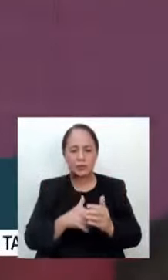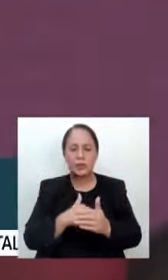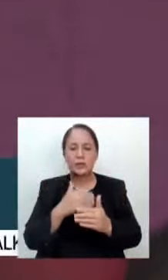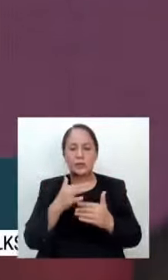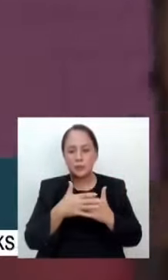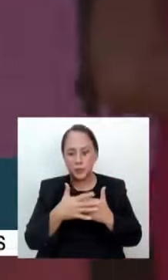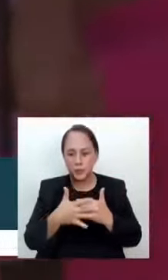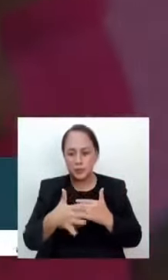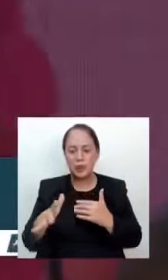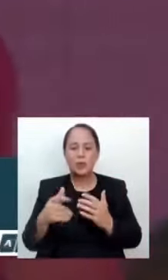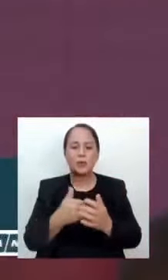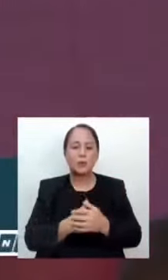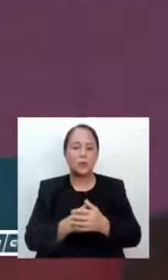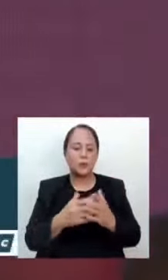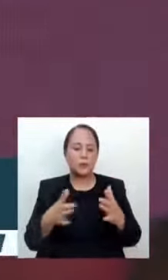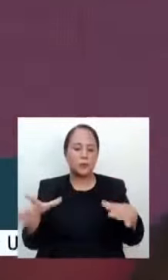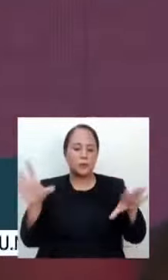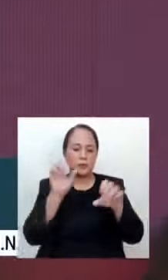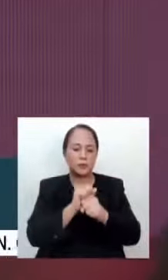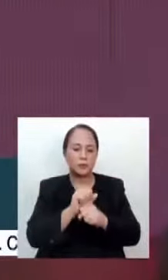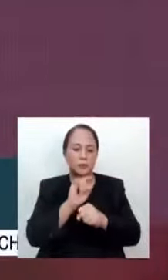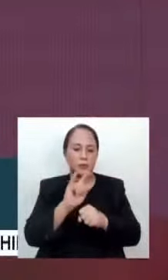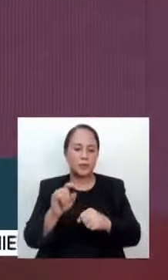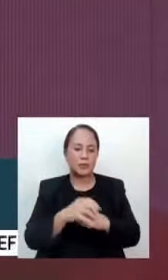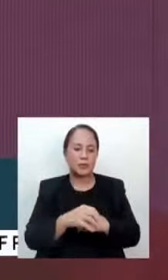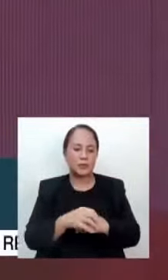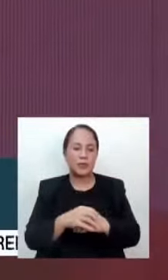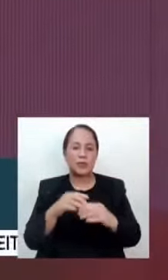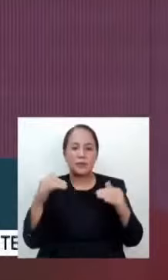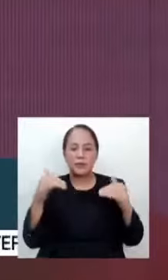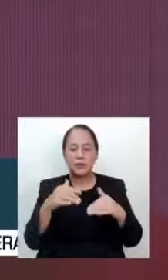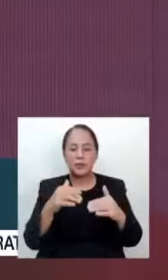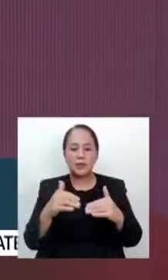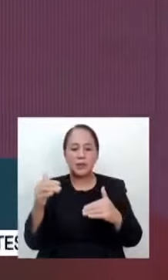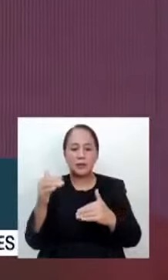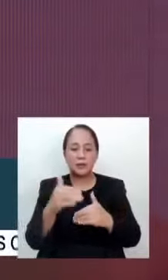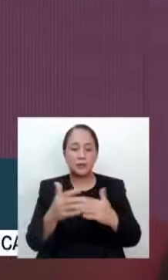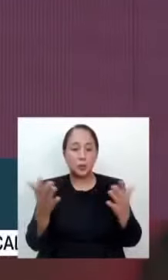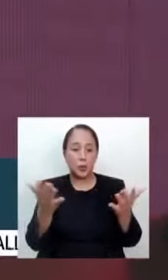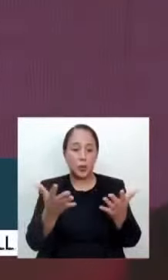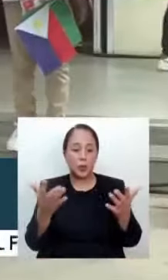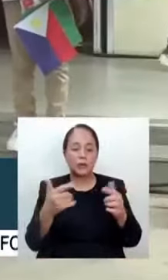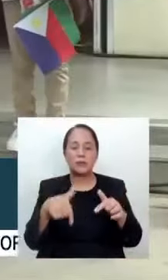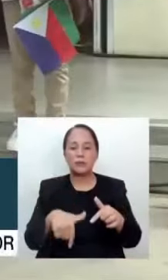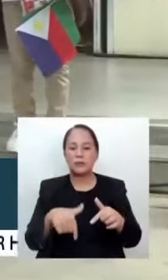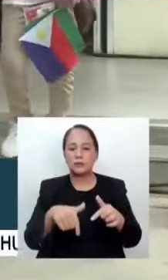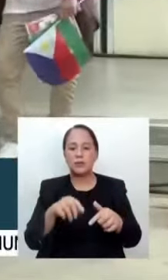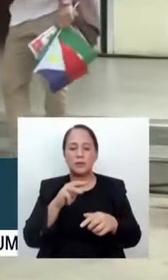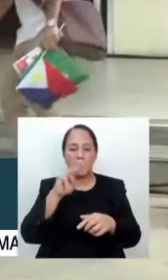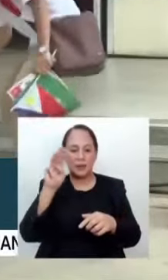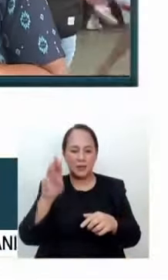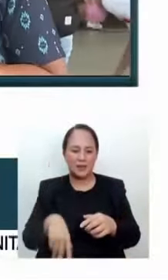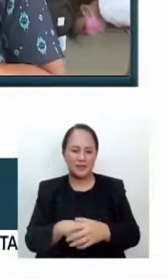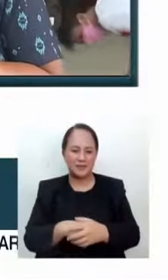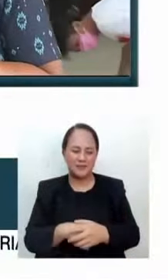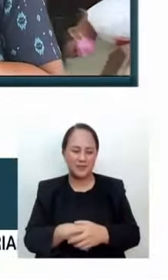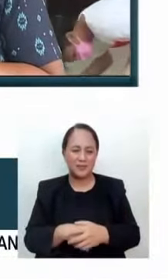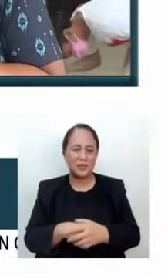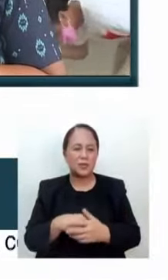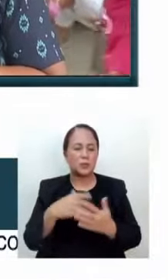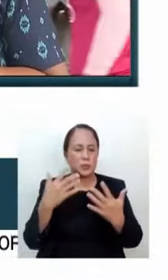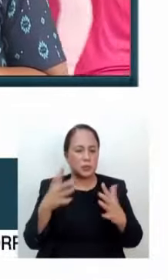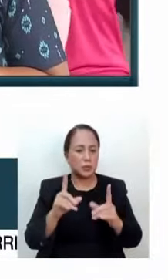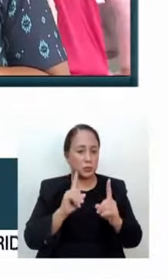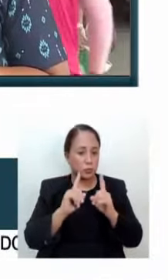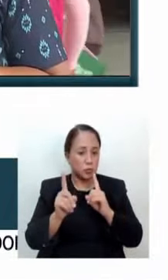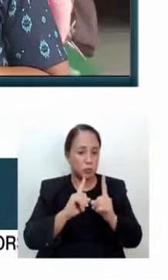and will culminate their campaign run in a meeting de avance in Metro Manila. Carmina. Right, Jervis, have you been able to talk to